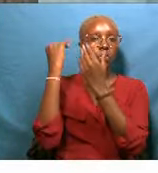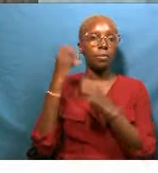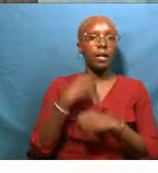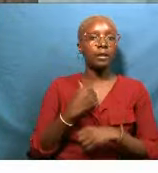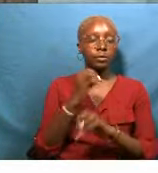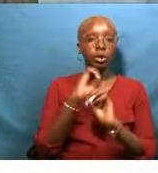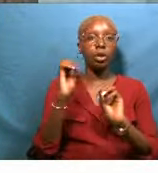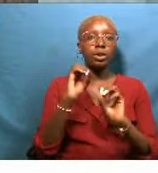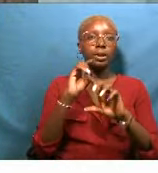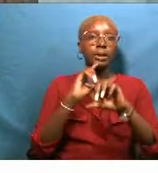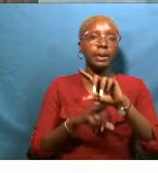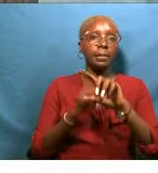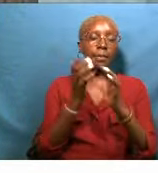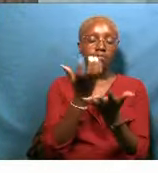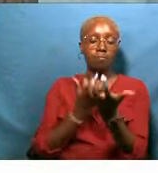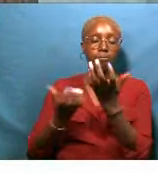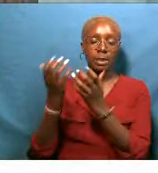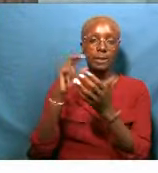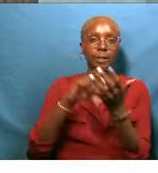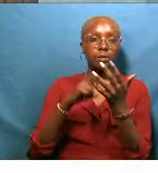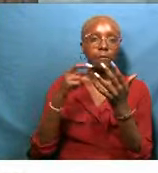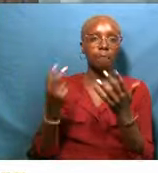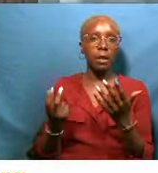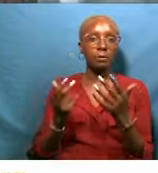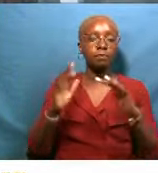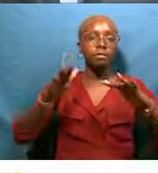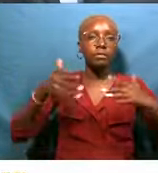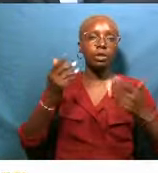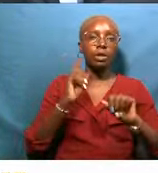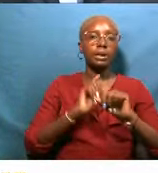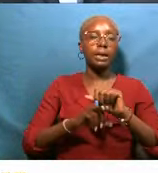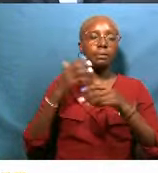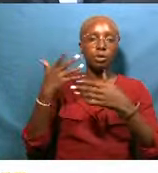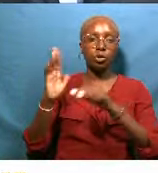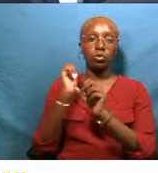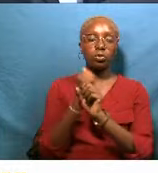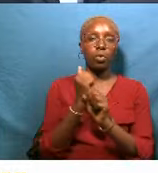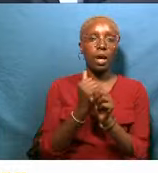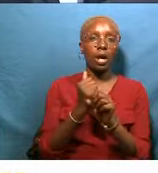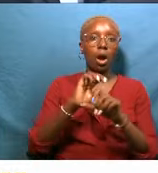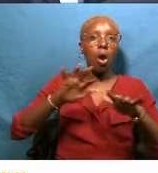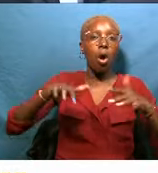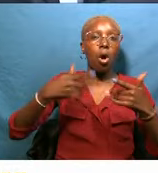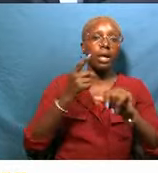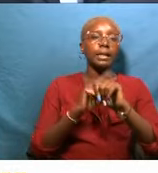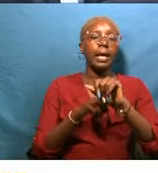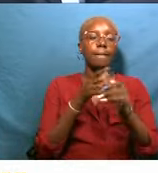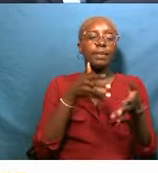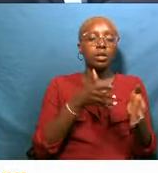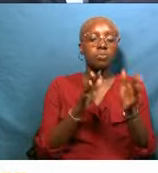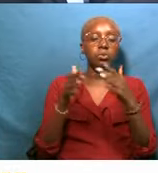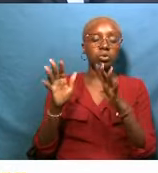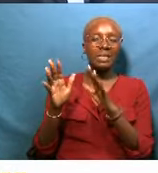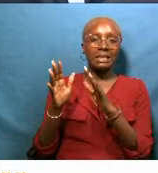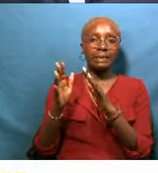crash, or when we lose a job, or when the opportunities we have yearned for